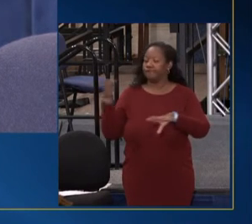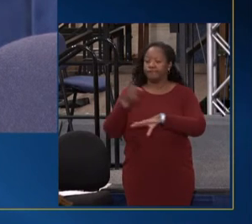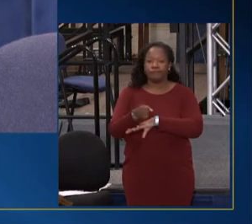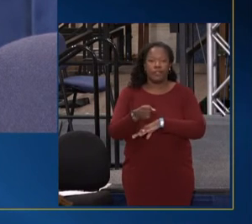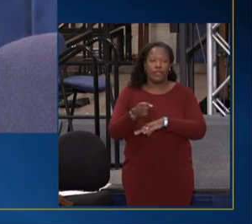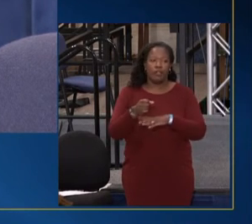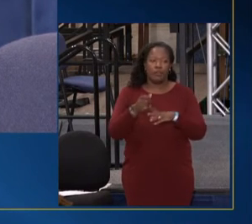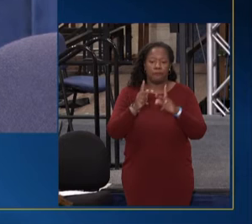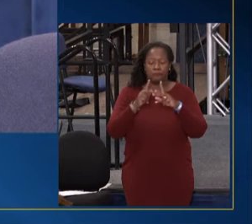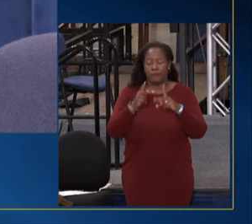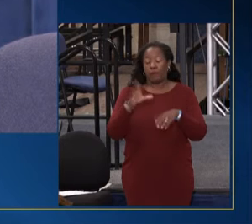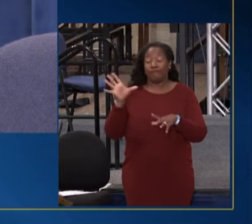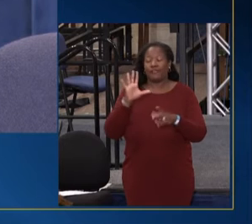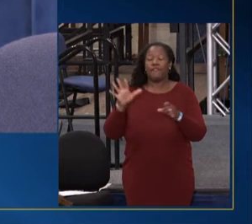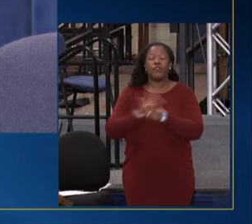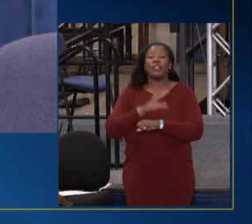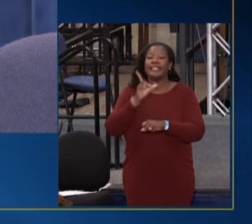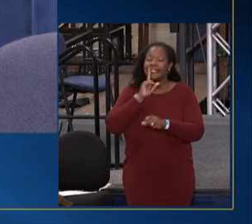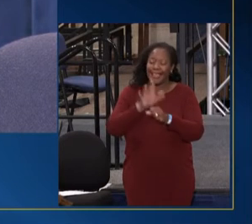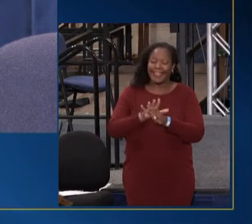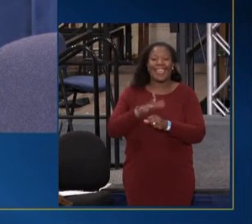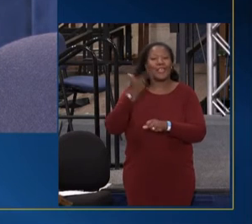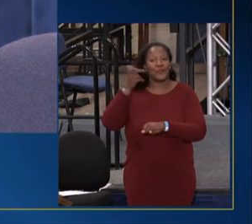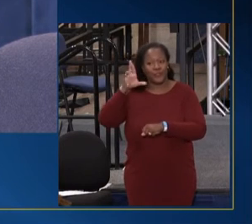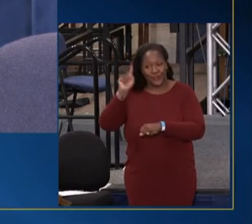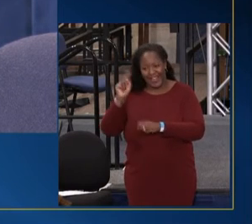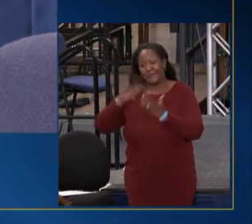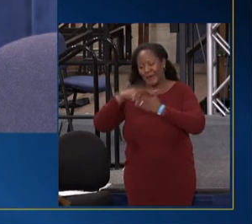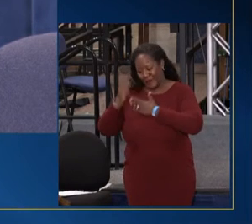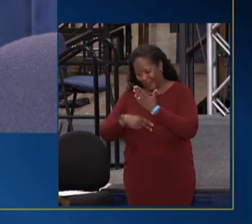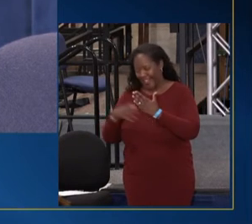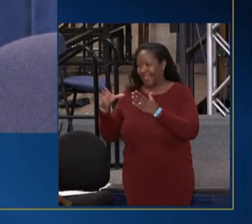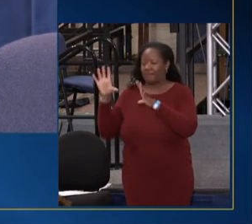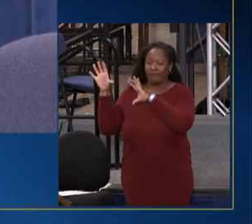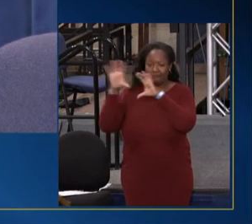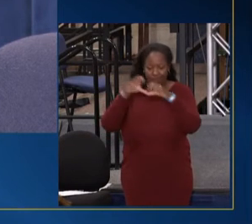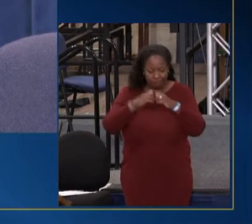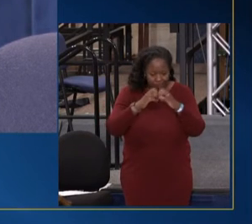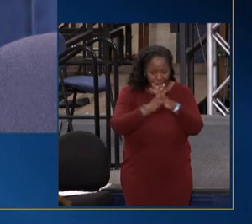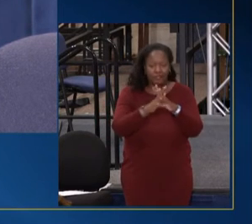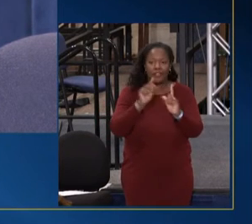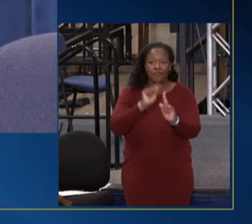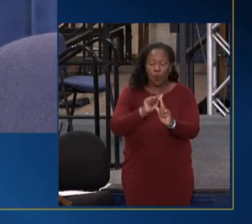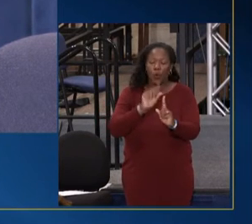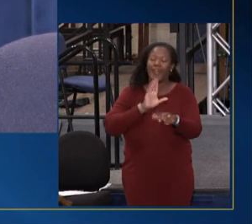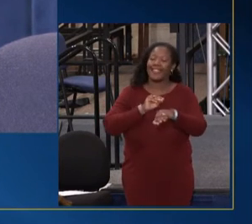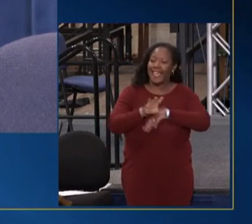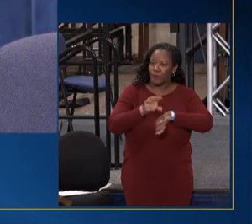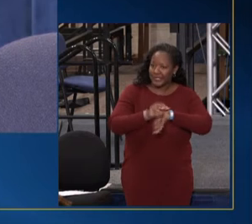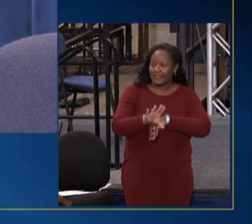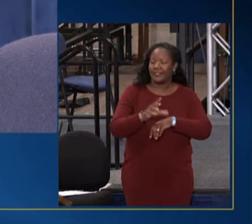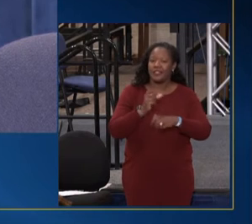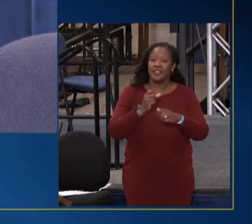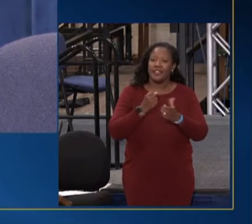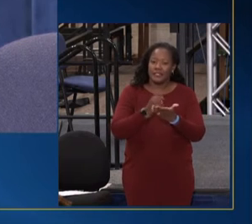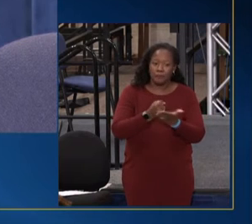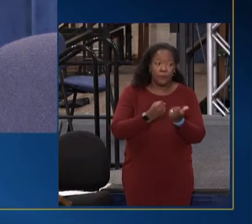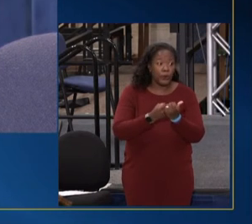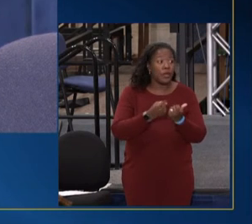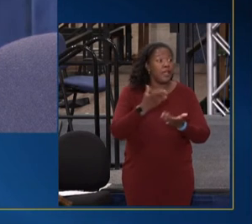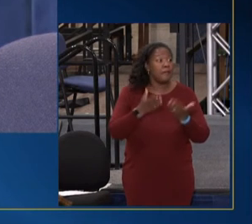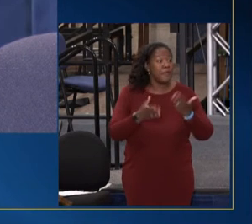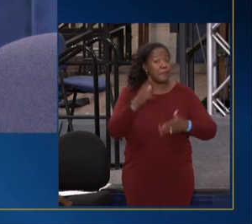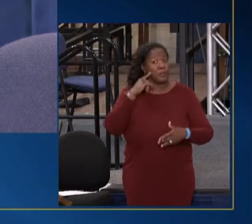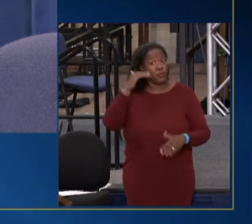grant program to LGBTQI plus family support and counseling. Many of you may be familiar with Dr. Caitlin Ryan's Family